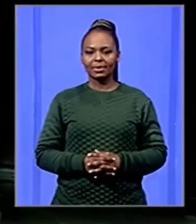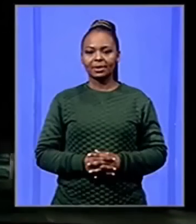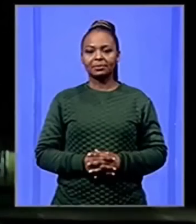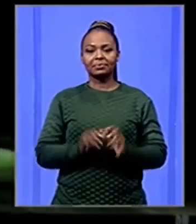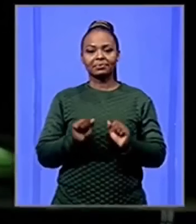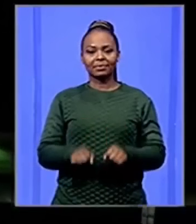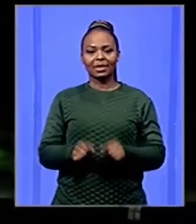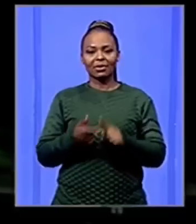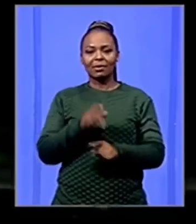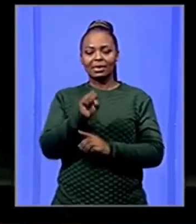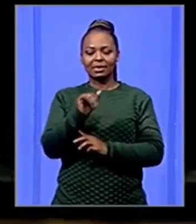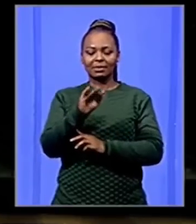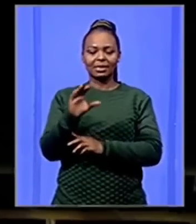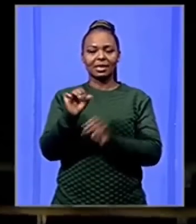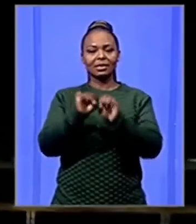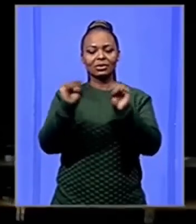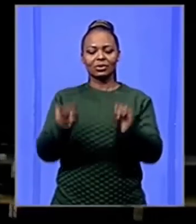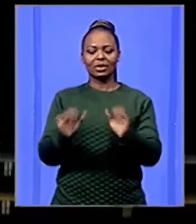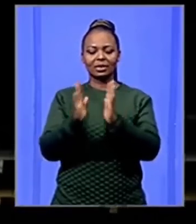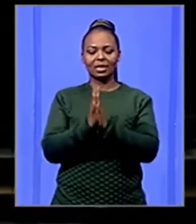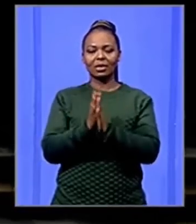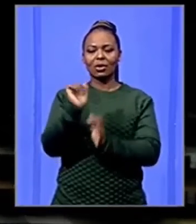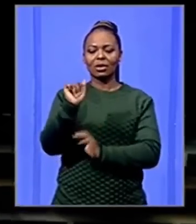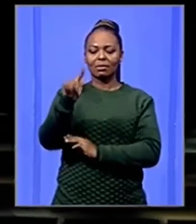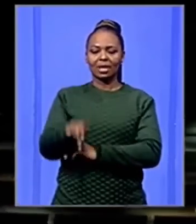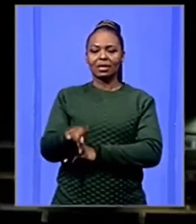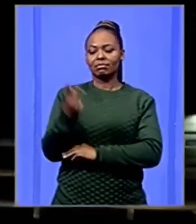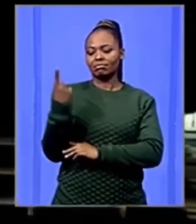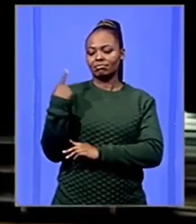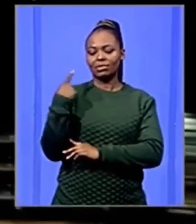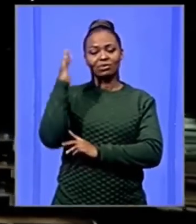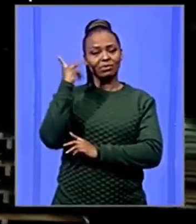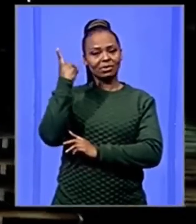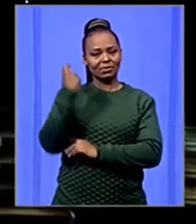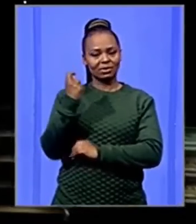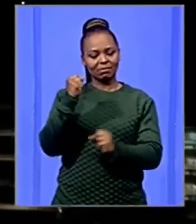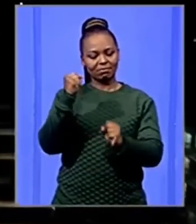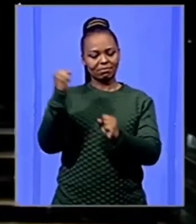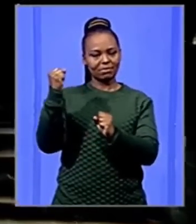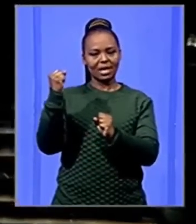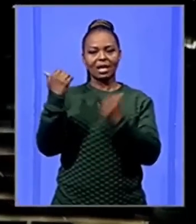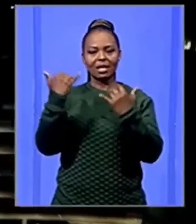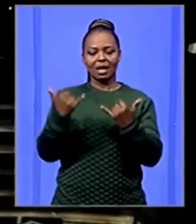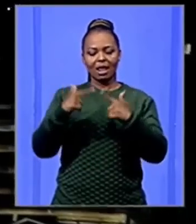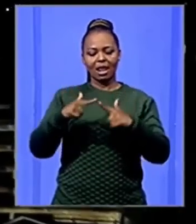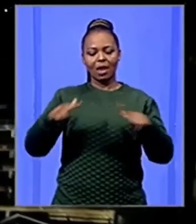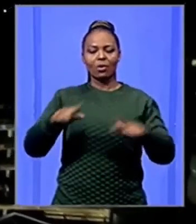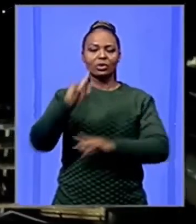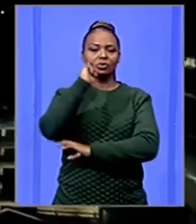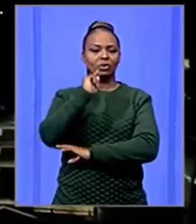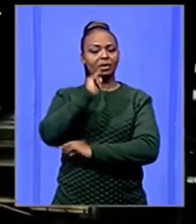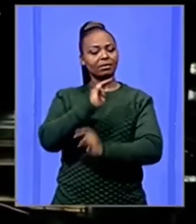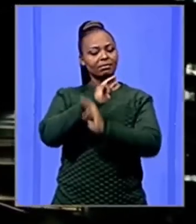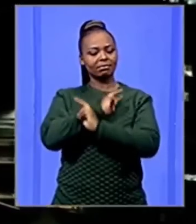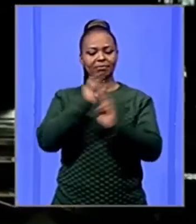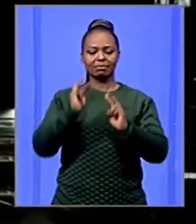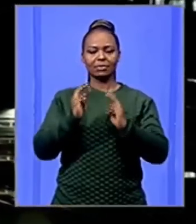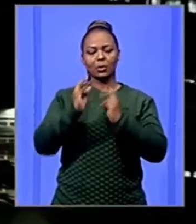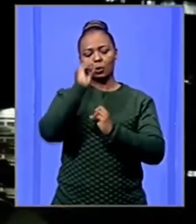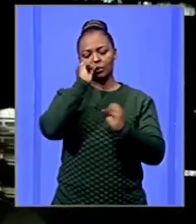Ka tlhamalalo go tswa SABC Studio 10 Auckland Park na le Triforce Ntswelengwe re go tlisetsa kgaso ya dikgang tsa Setswana a di ketle mmogo